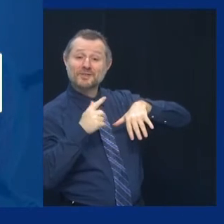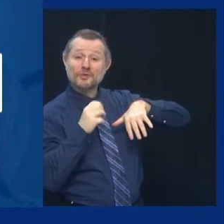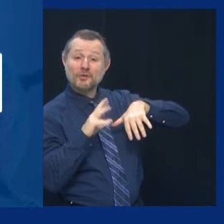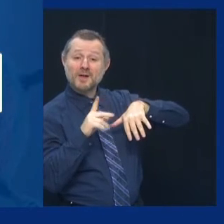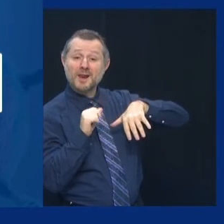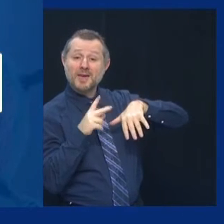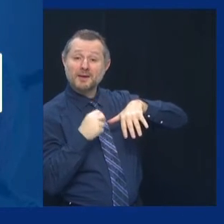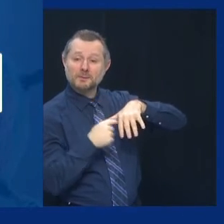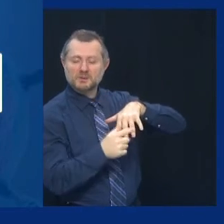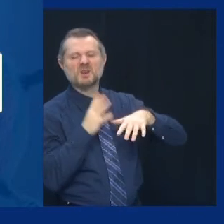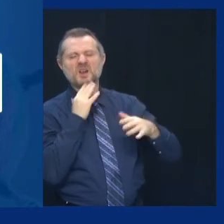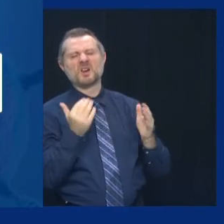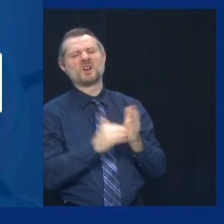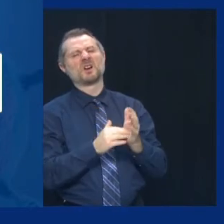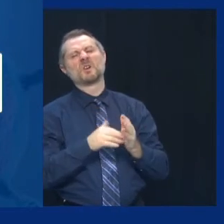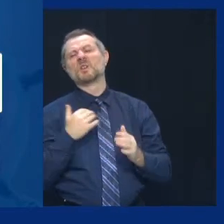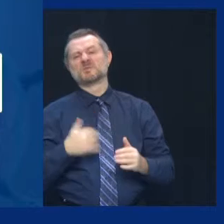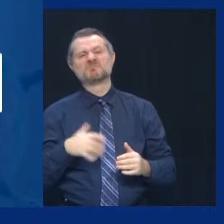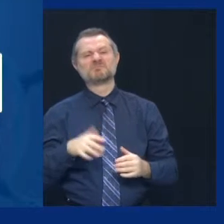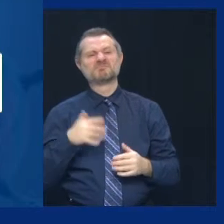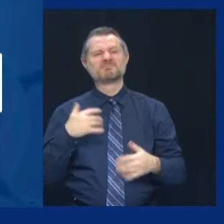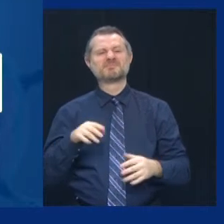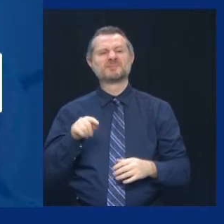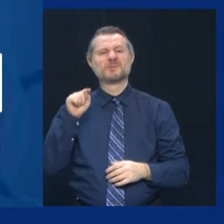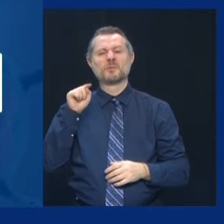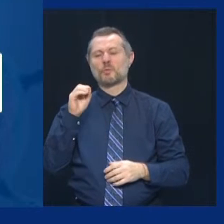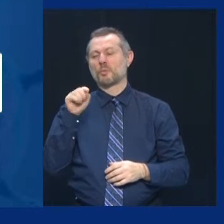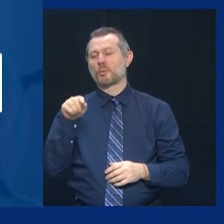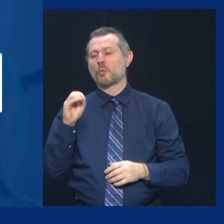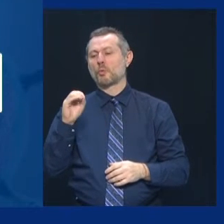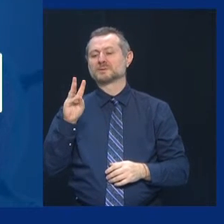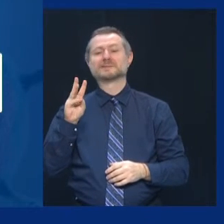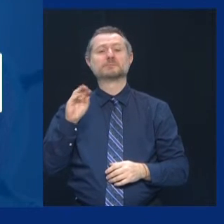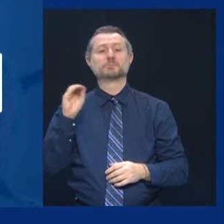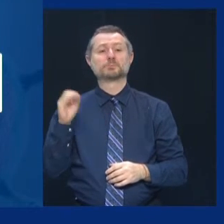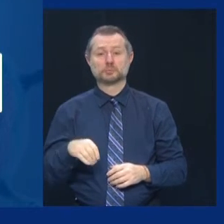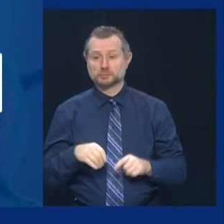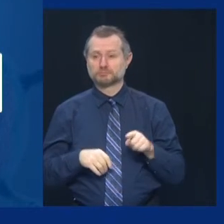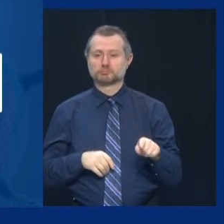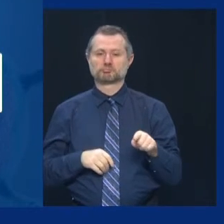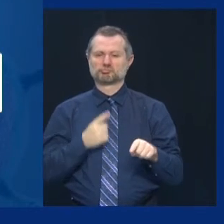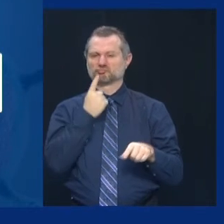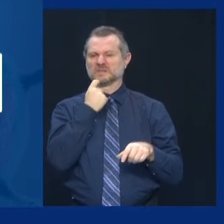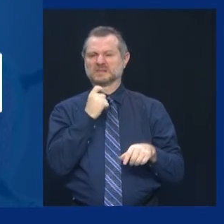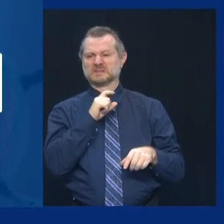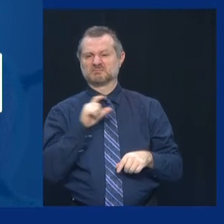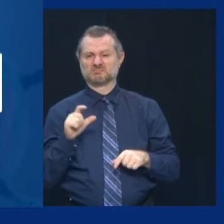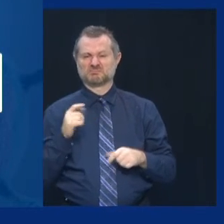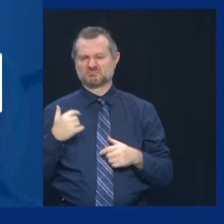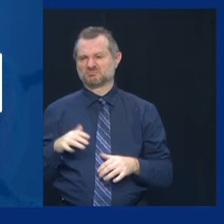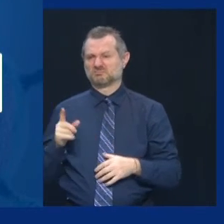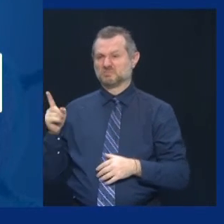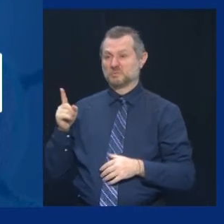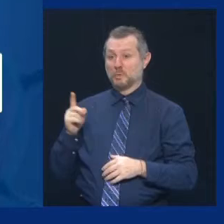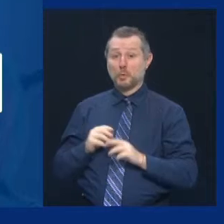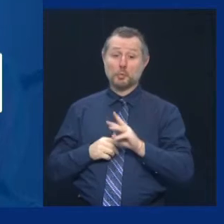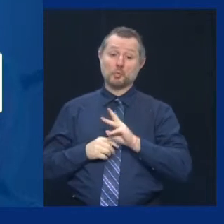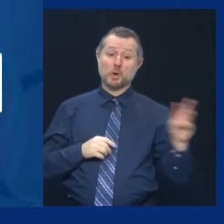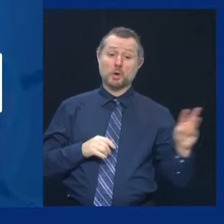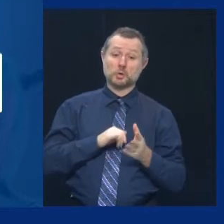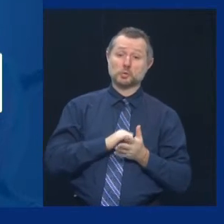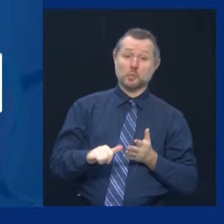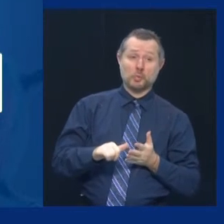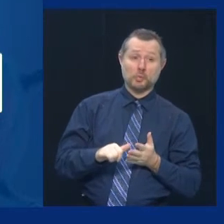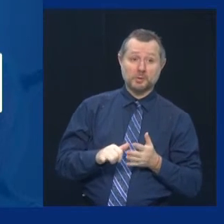0.06. They've done a reversal with Western New York. Western New York was a